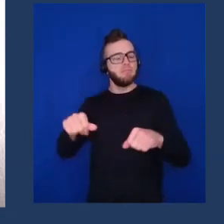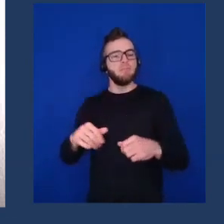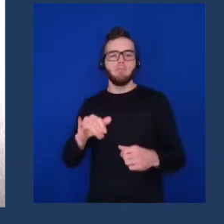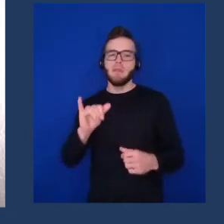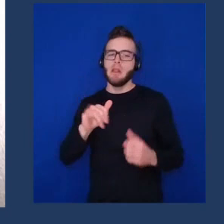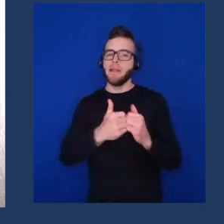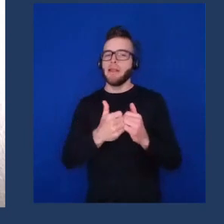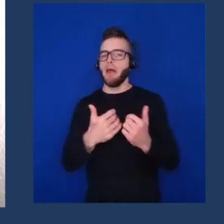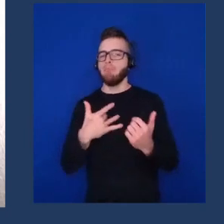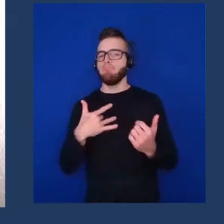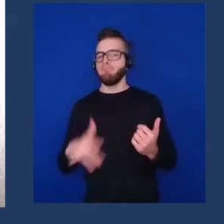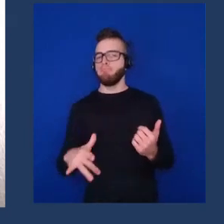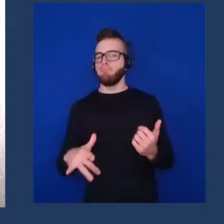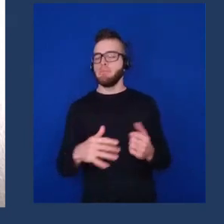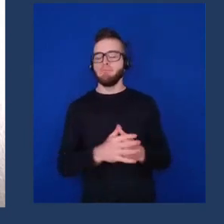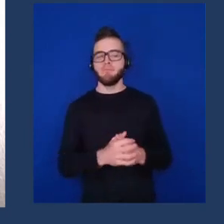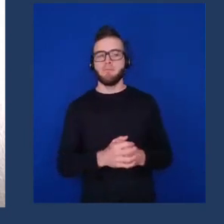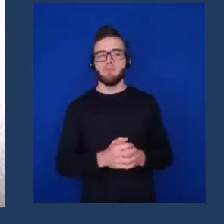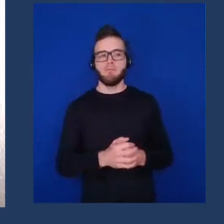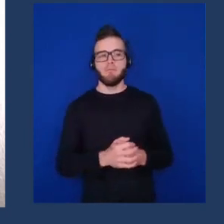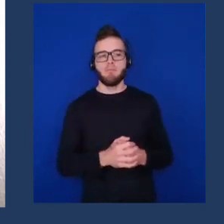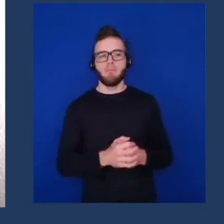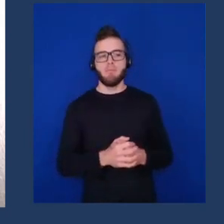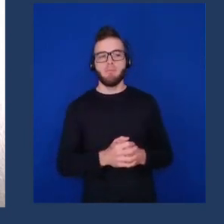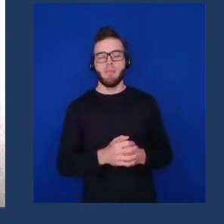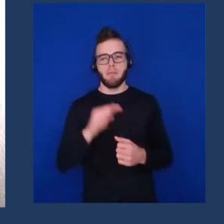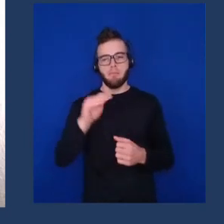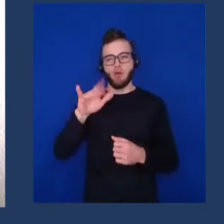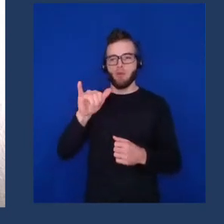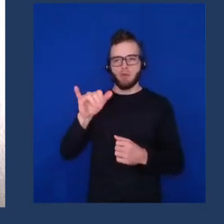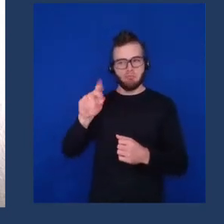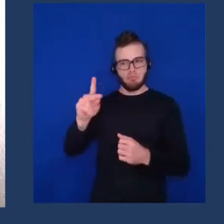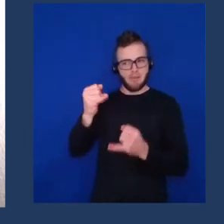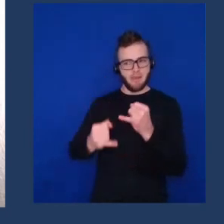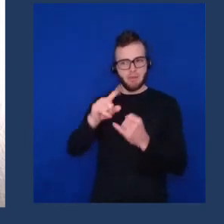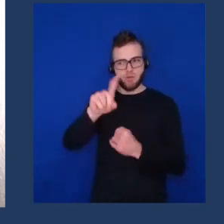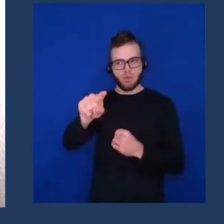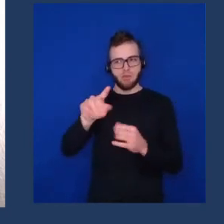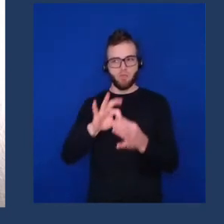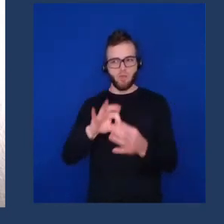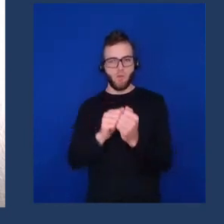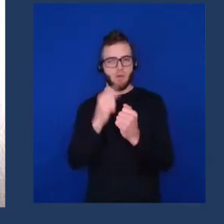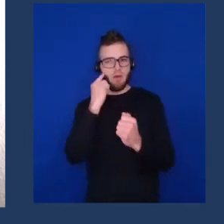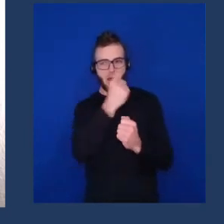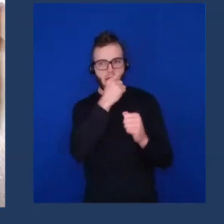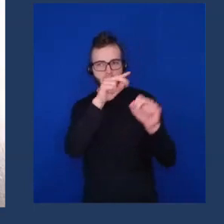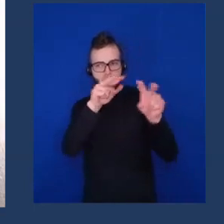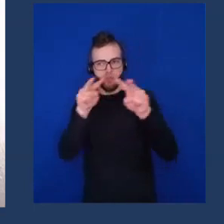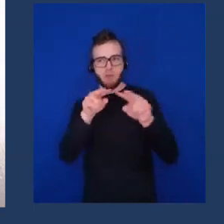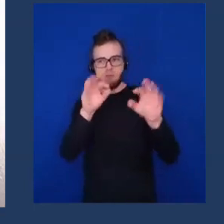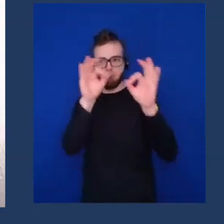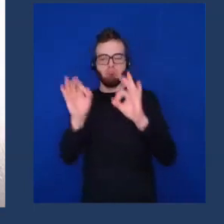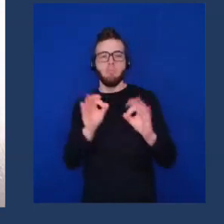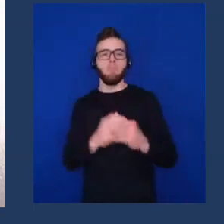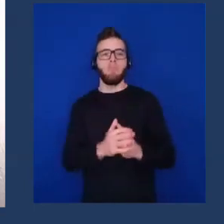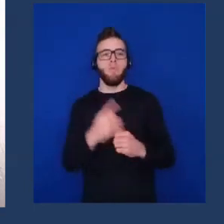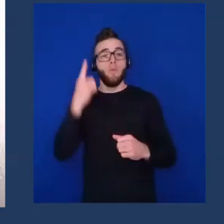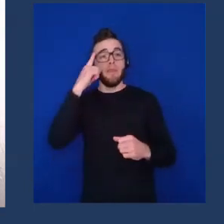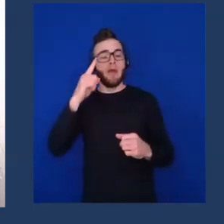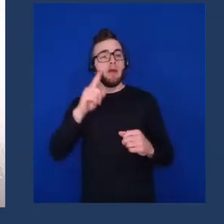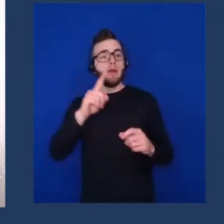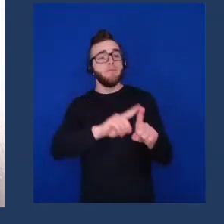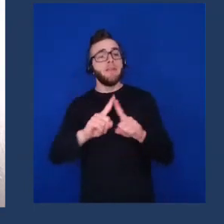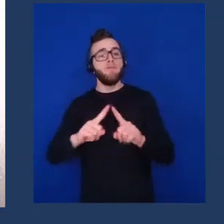question on eye tracking, you know, we think that emotions, happy, sad,